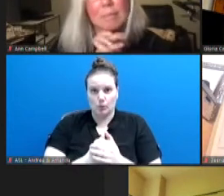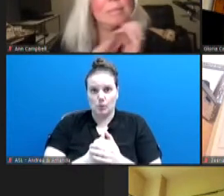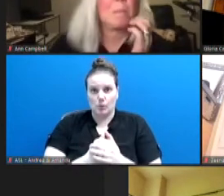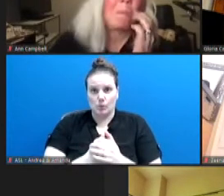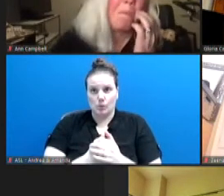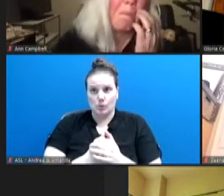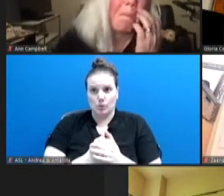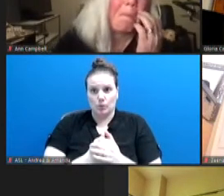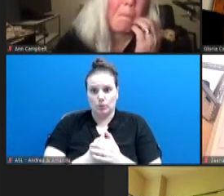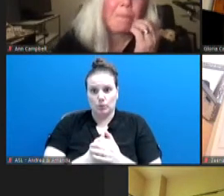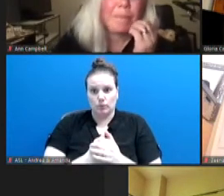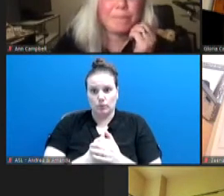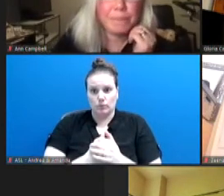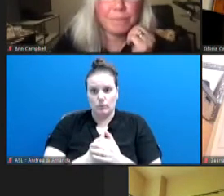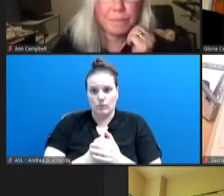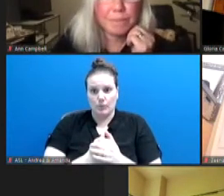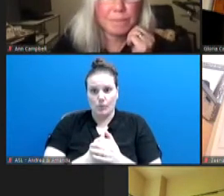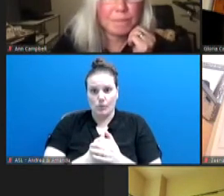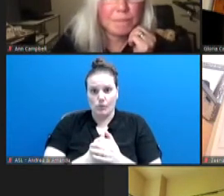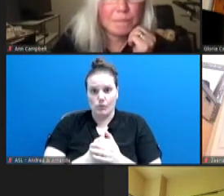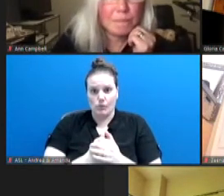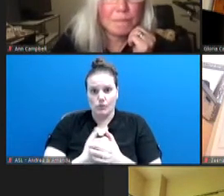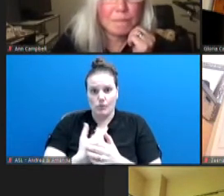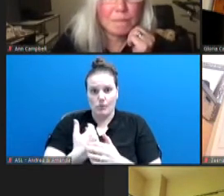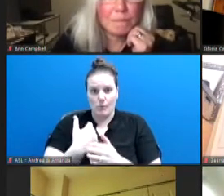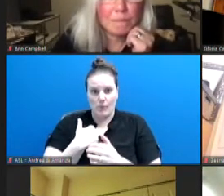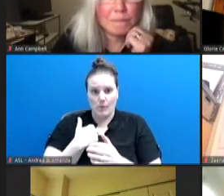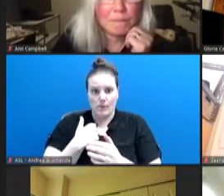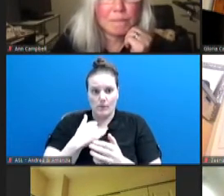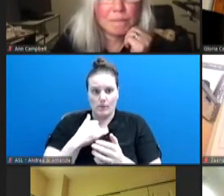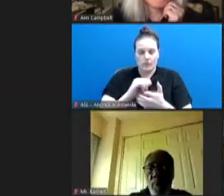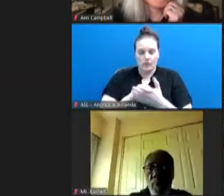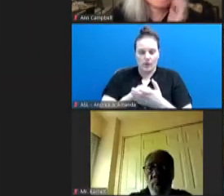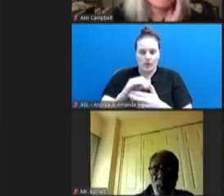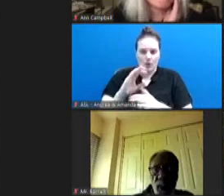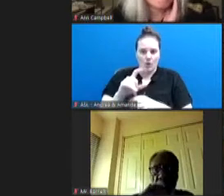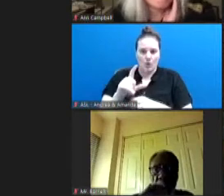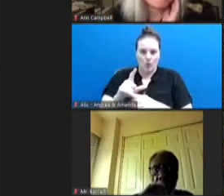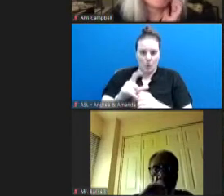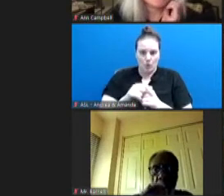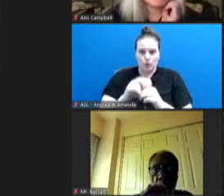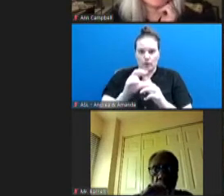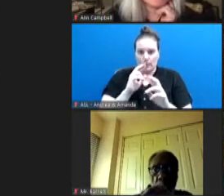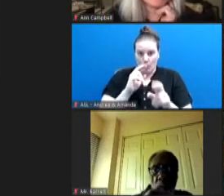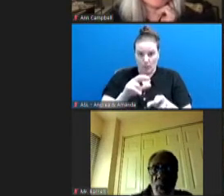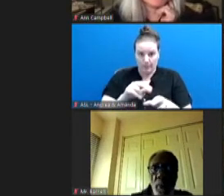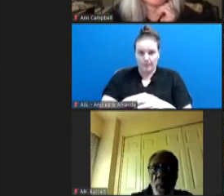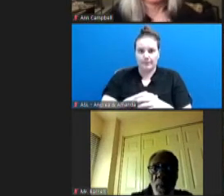which is to have the COCAL report.